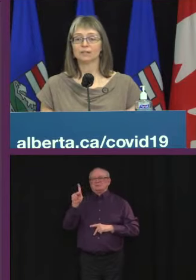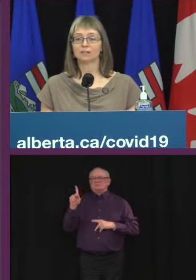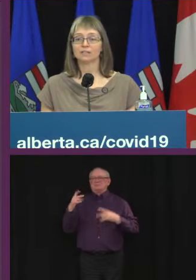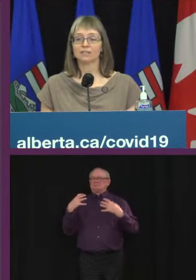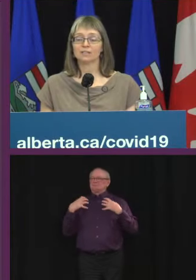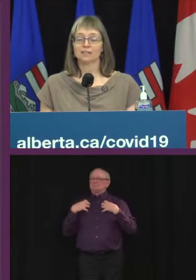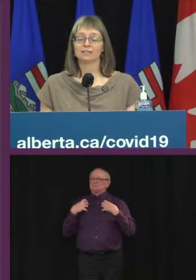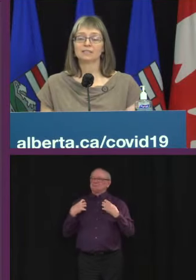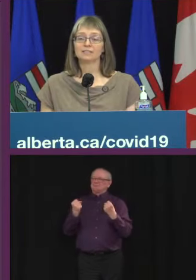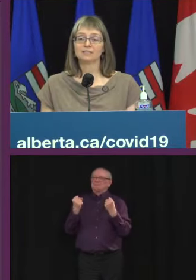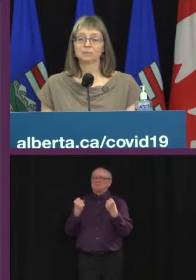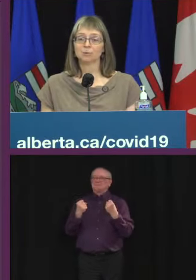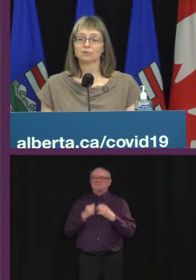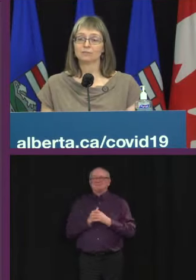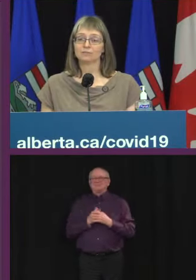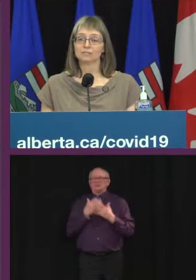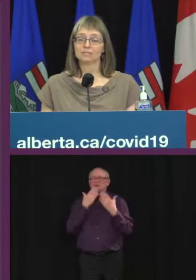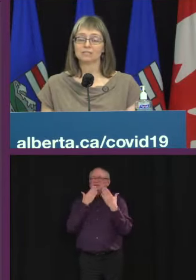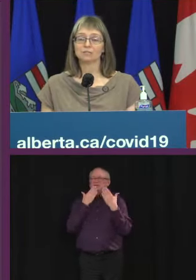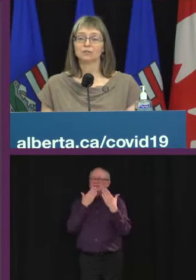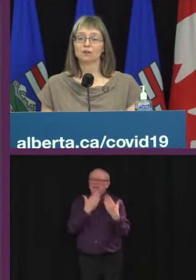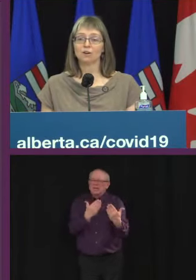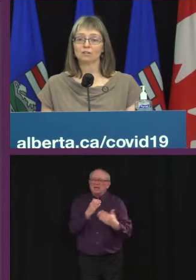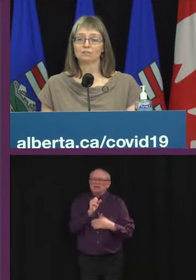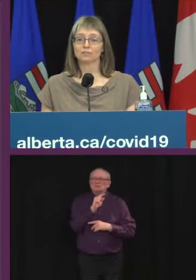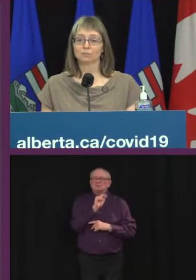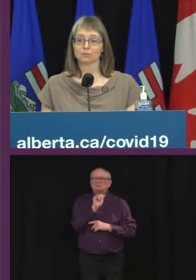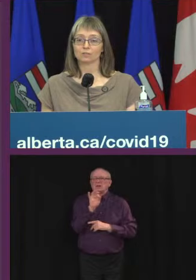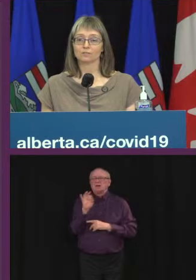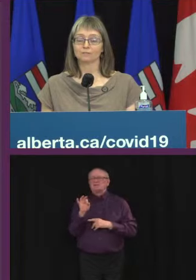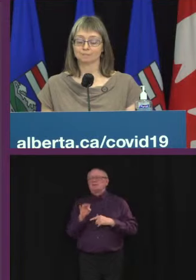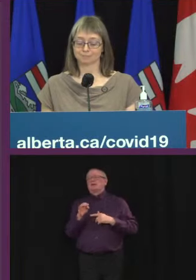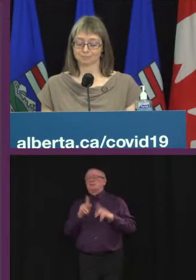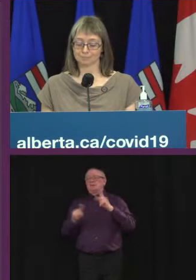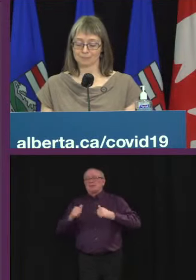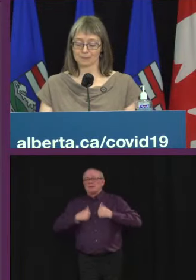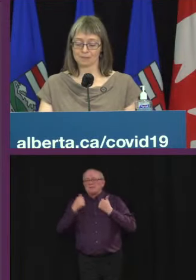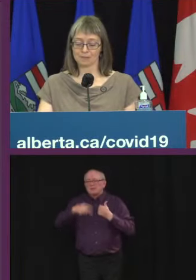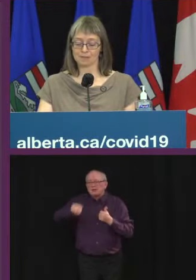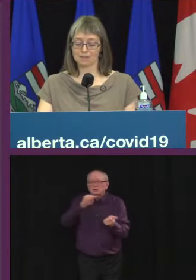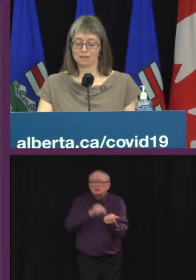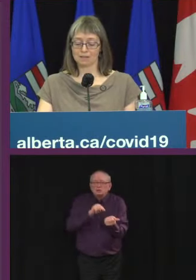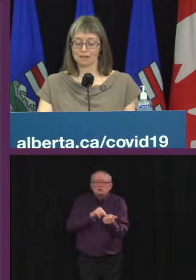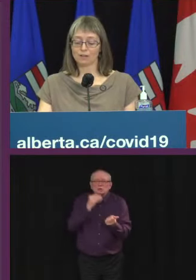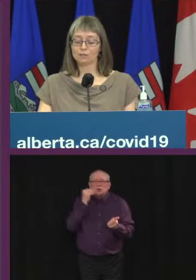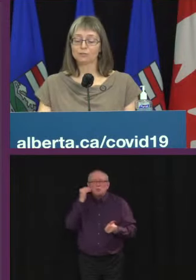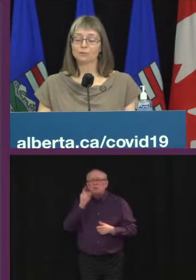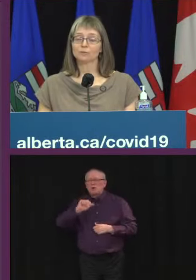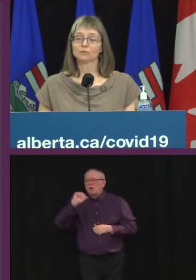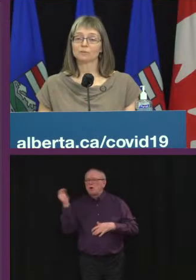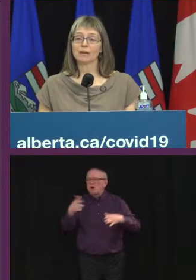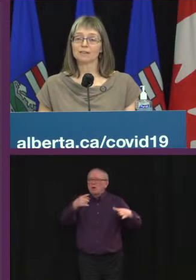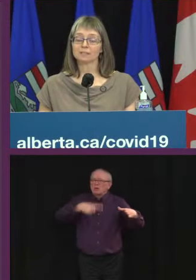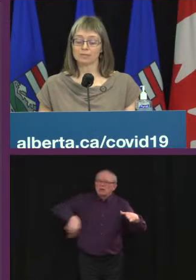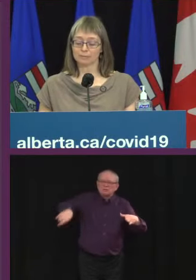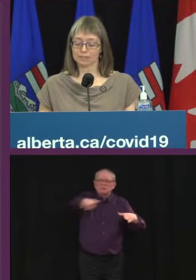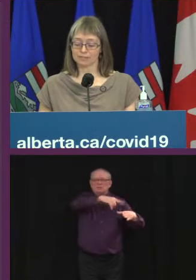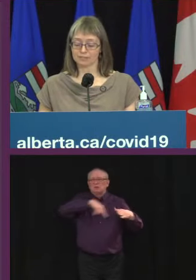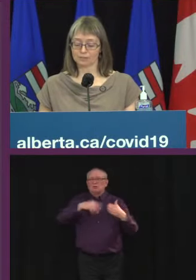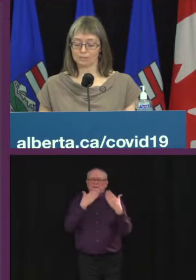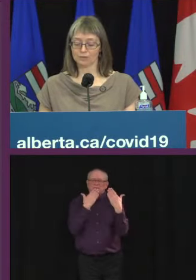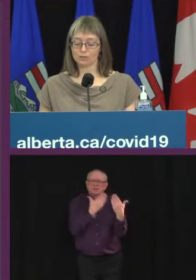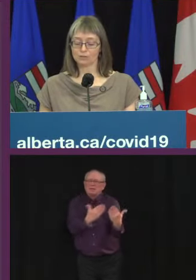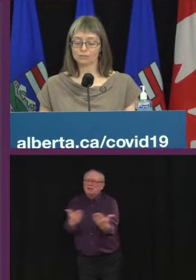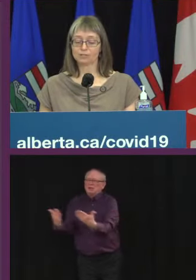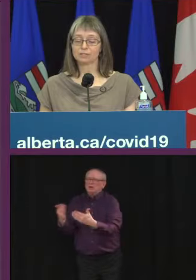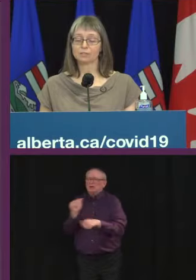continuing care and designated supportive living facilities for all of their work. I also know that over the past many